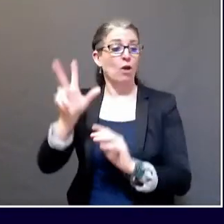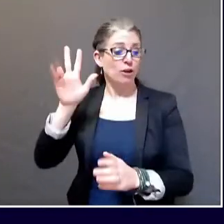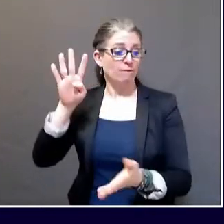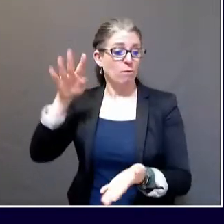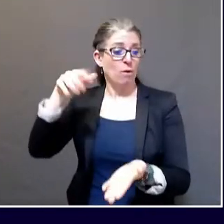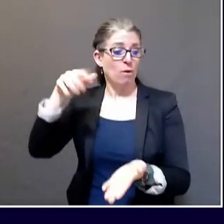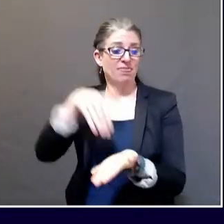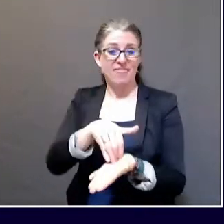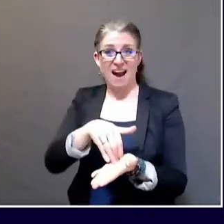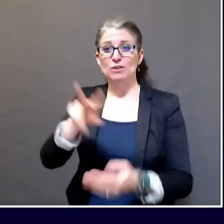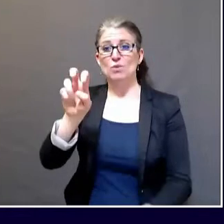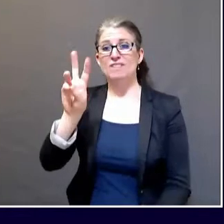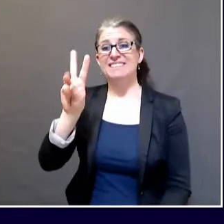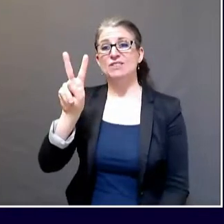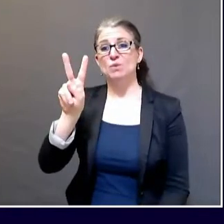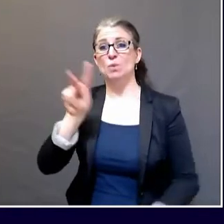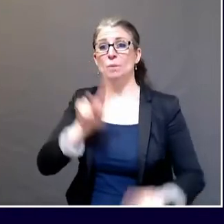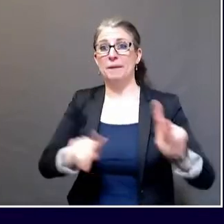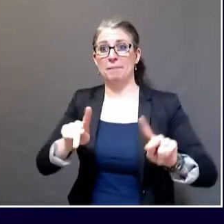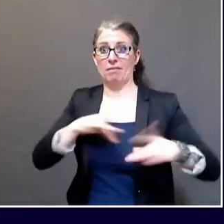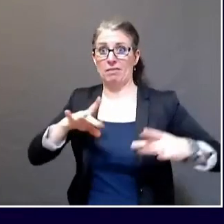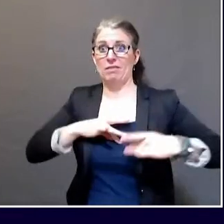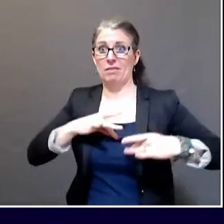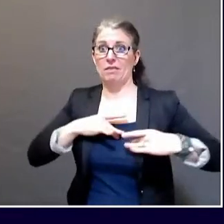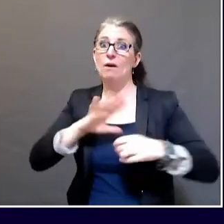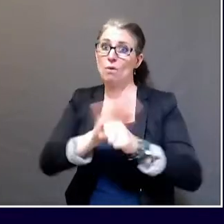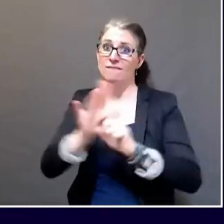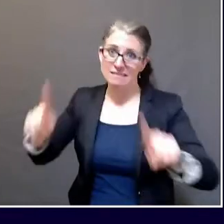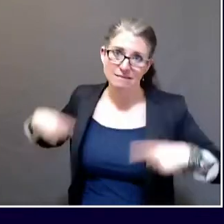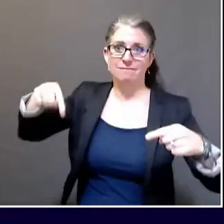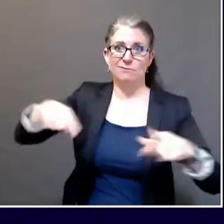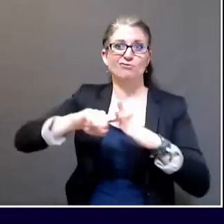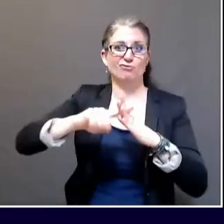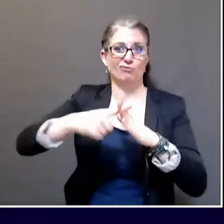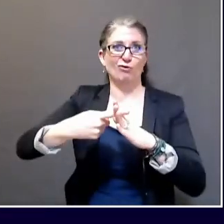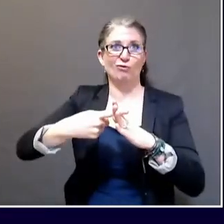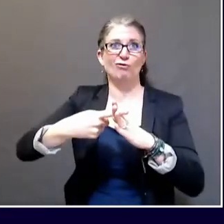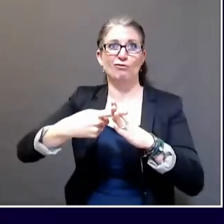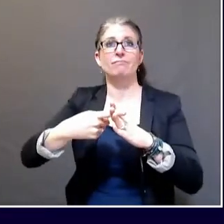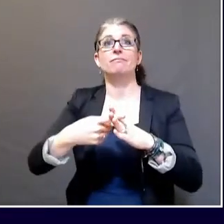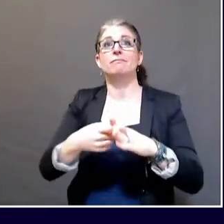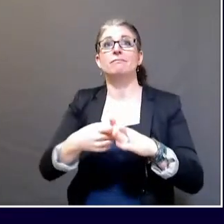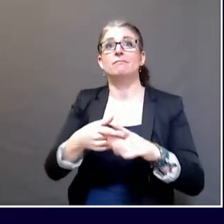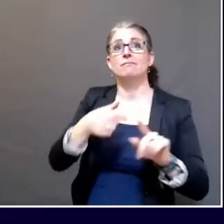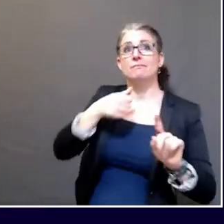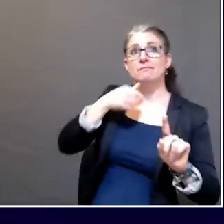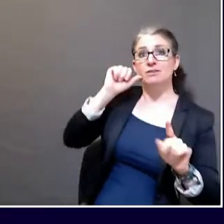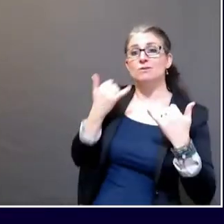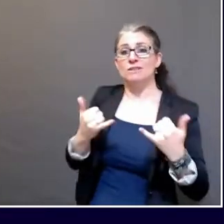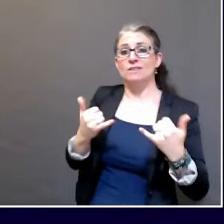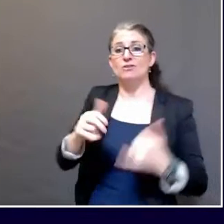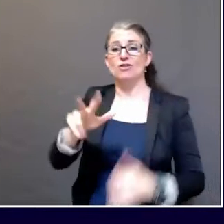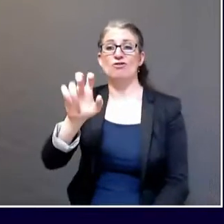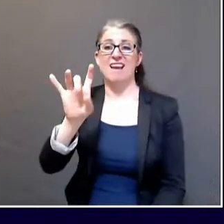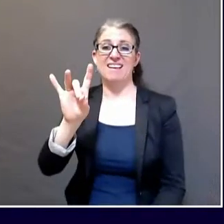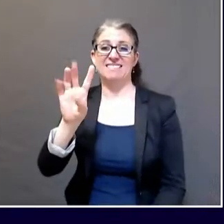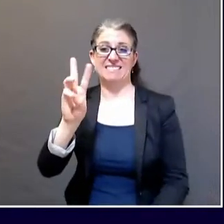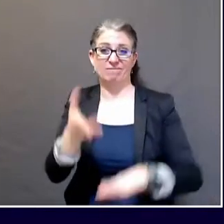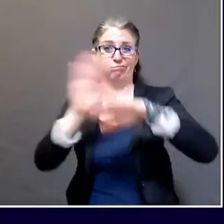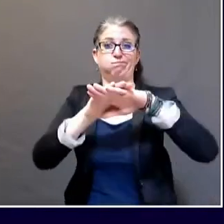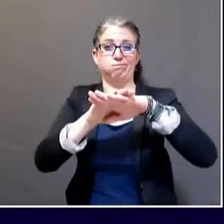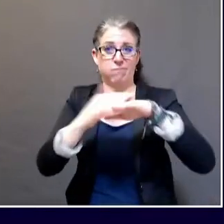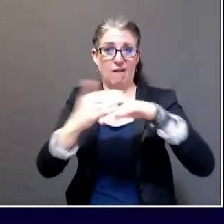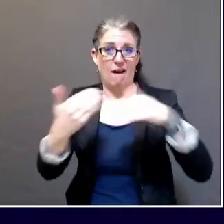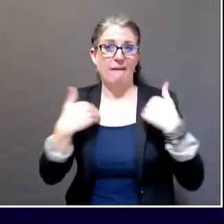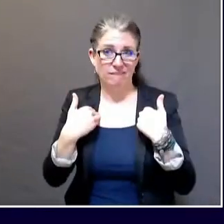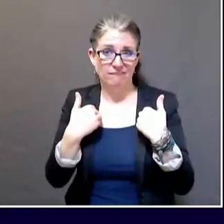34,262 cases of COVID-19, representing an increase of 386 cases since yesterday.